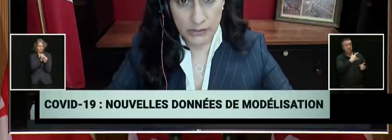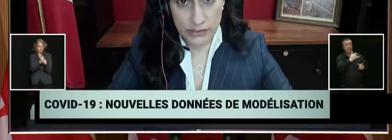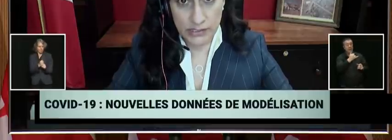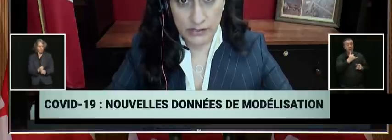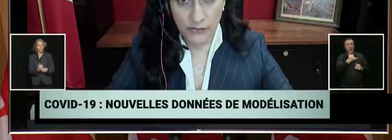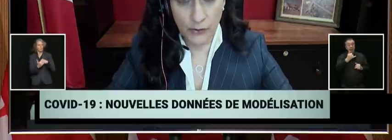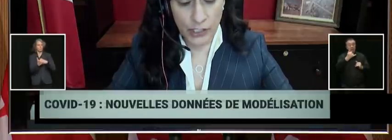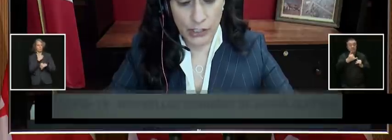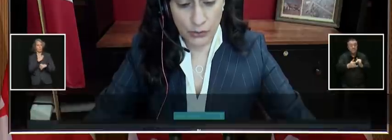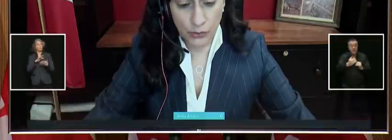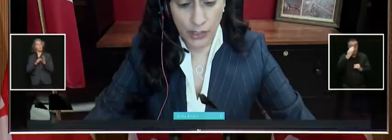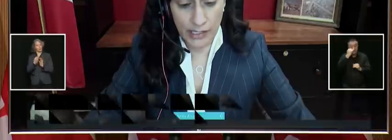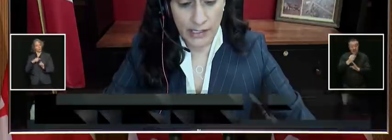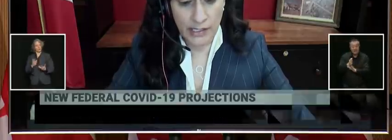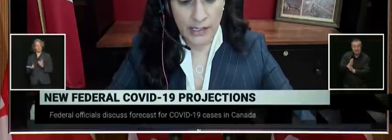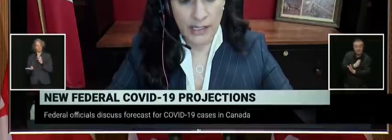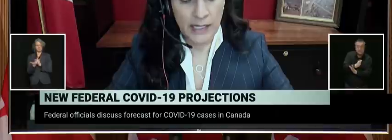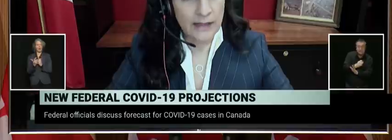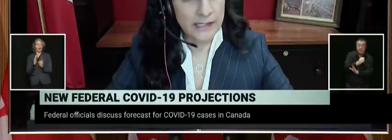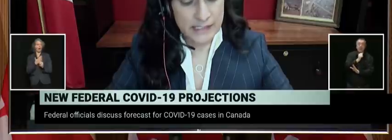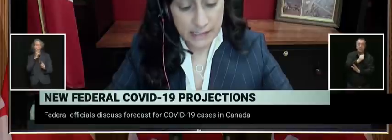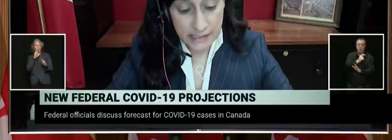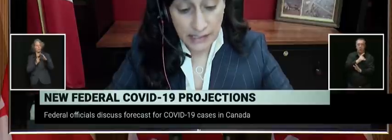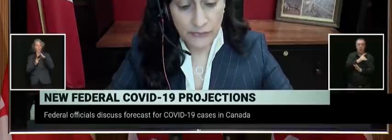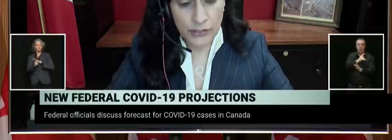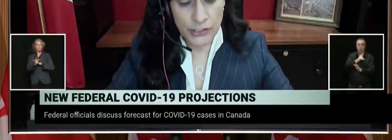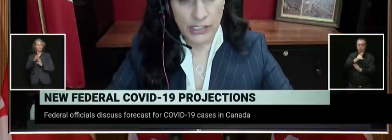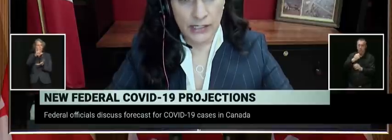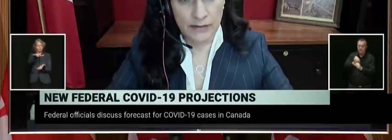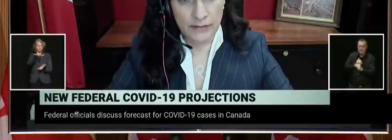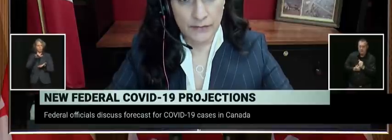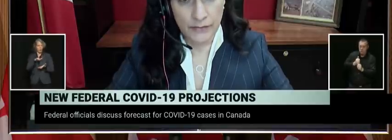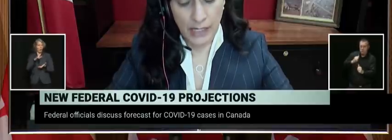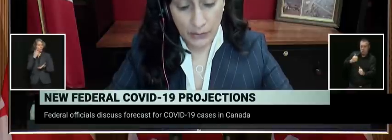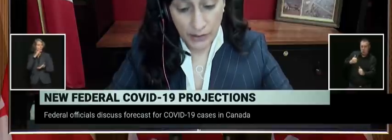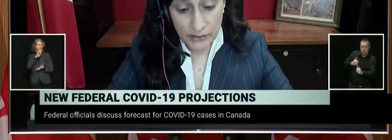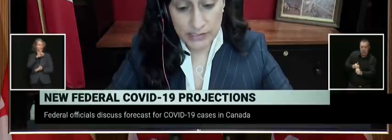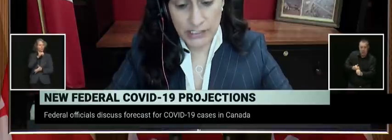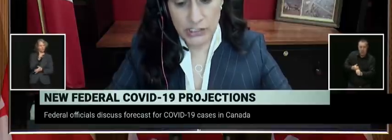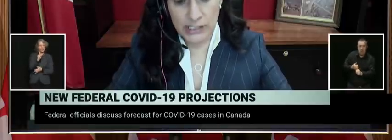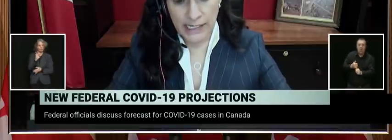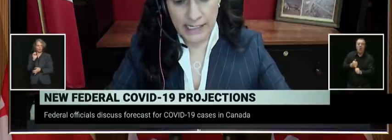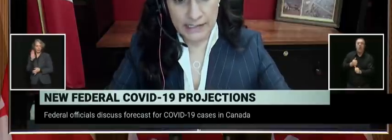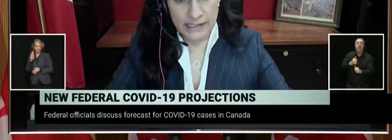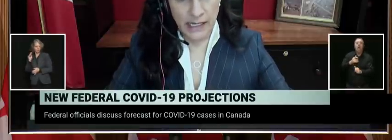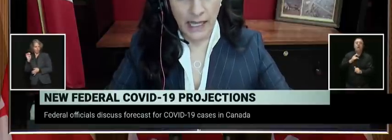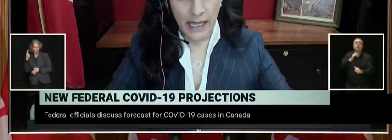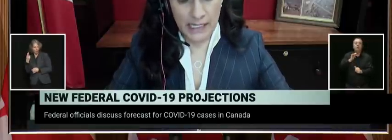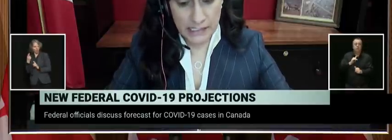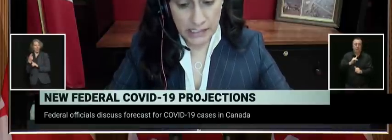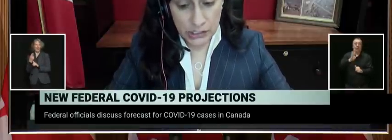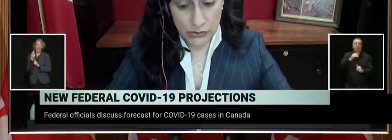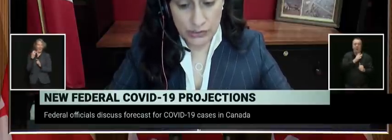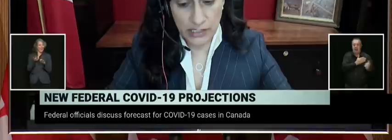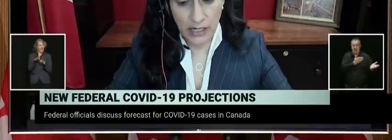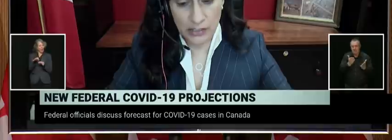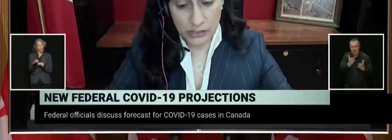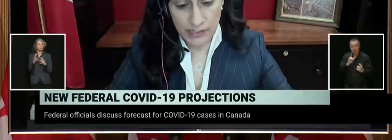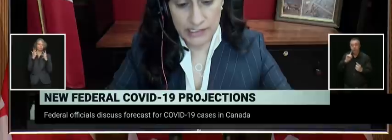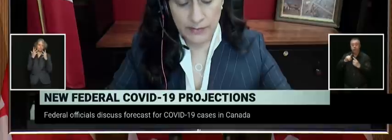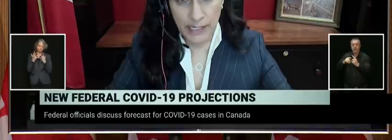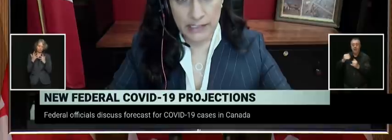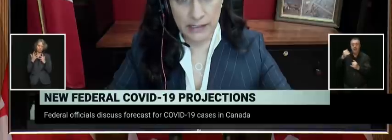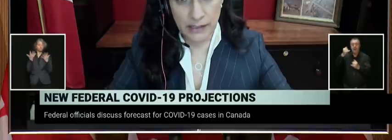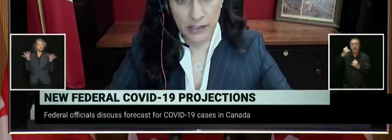committed doses for Q1. This is unfortunate. However, such delays and issues are to